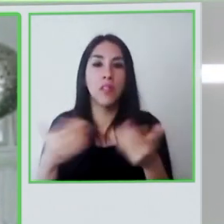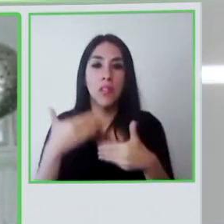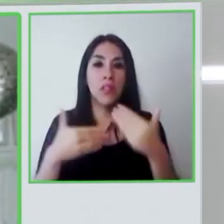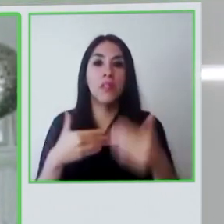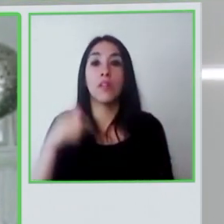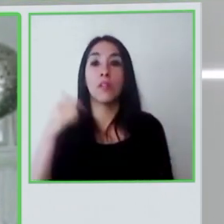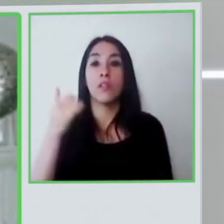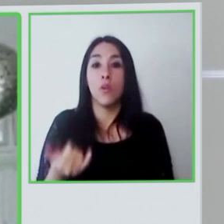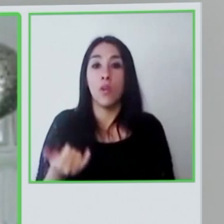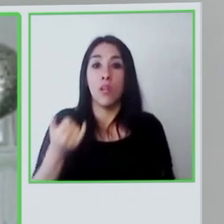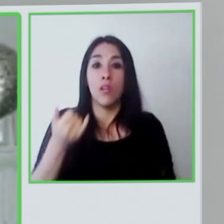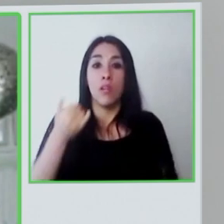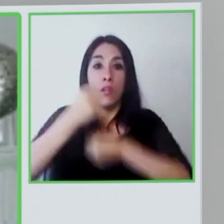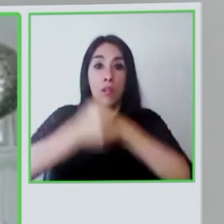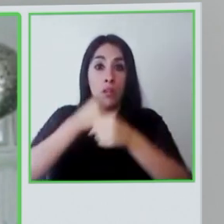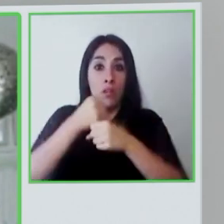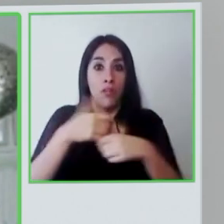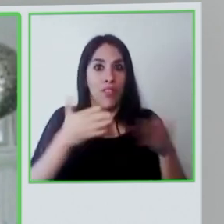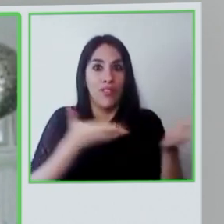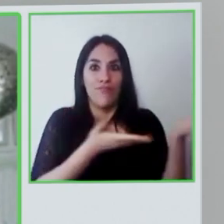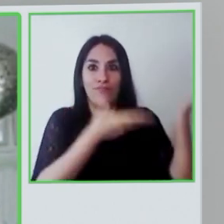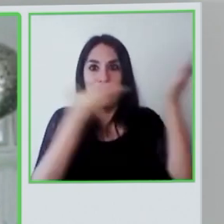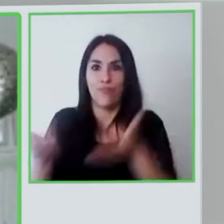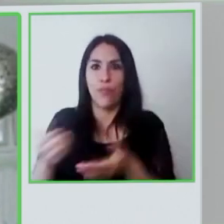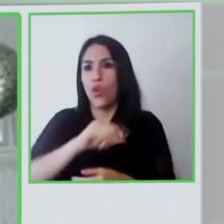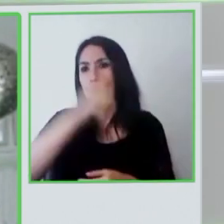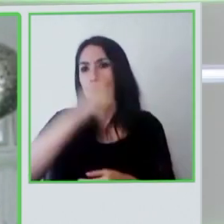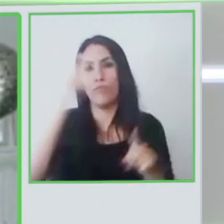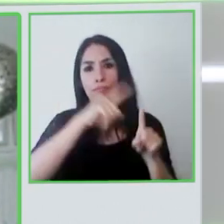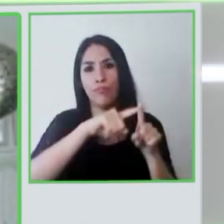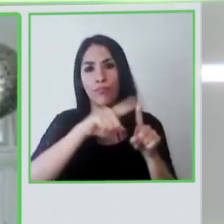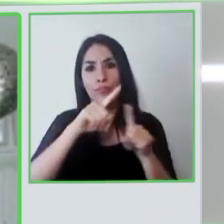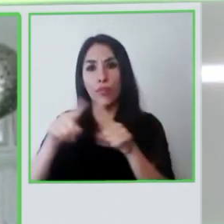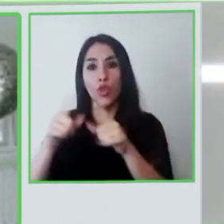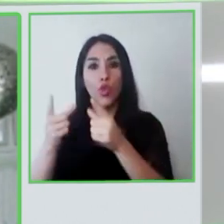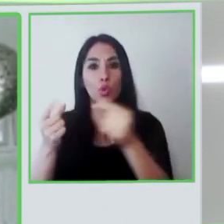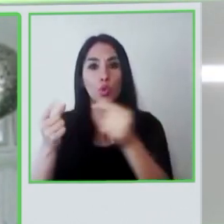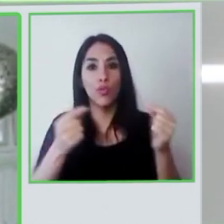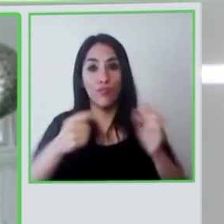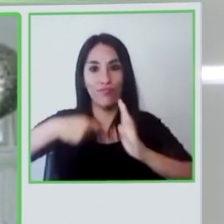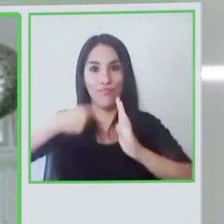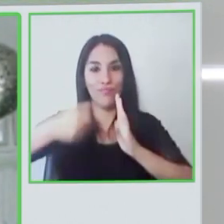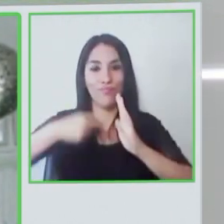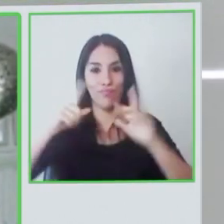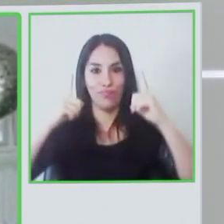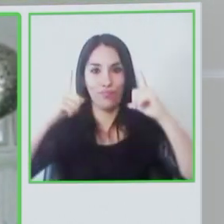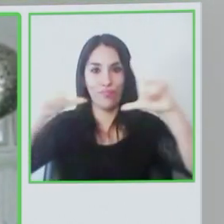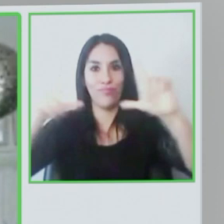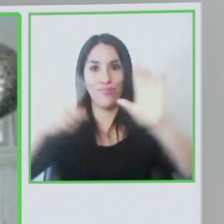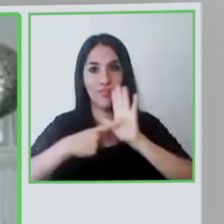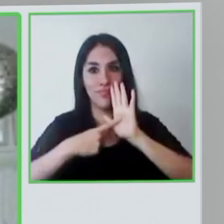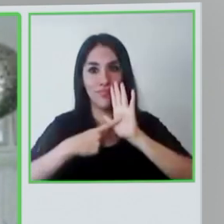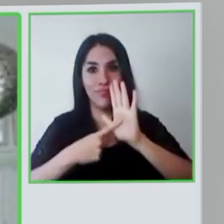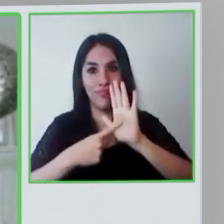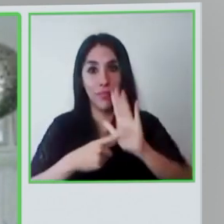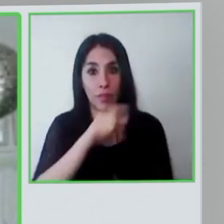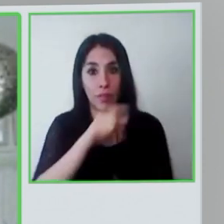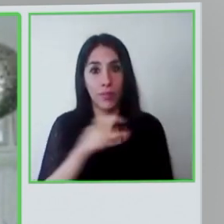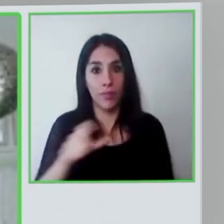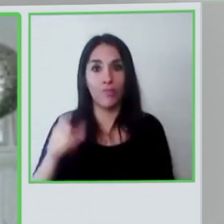movement. And we are encouraging organizations to create their own videos with their senior executives